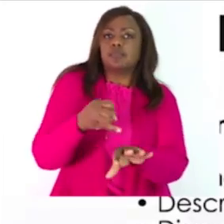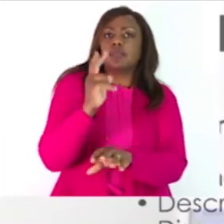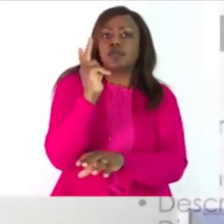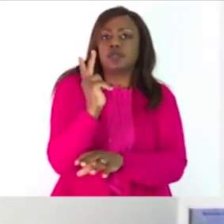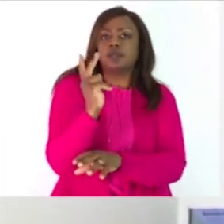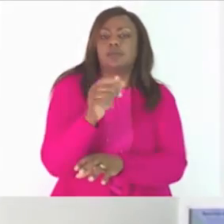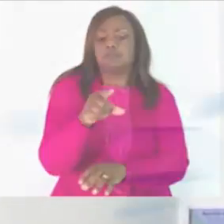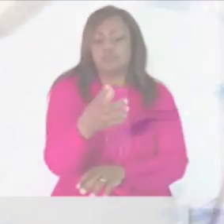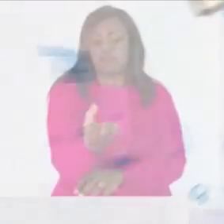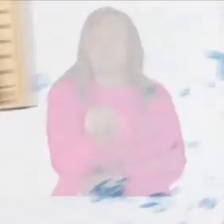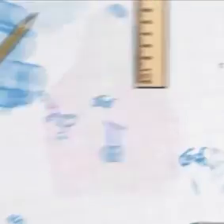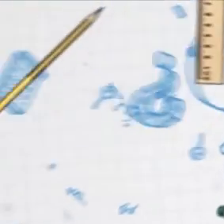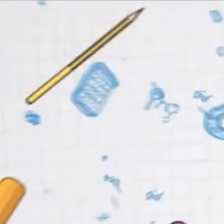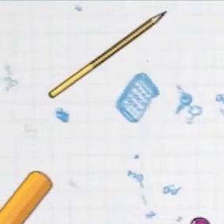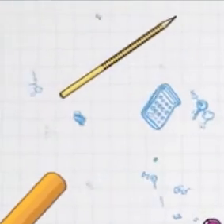obtained.